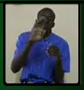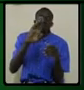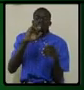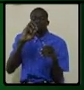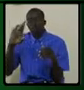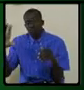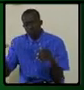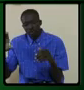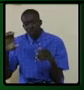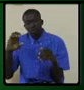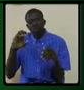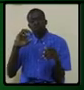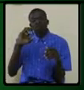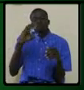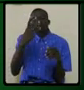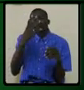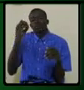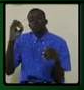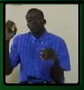C to